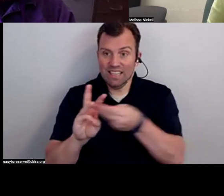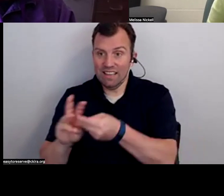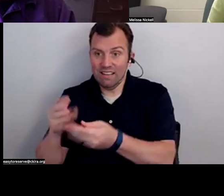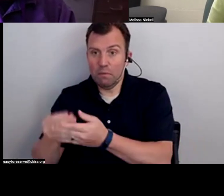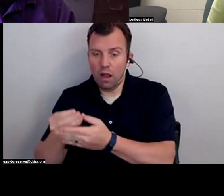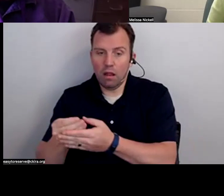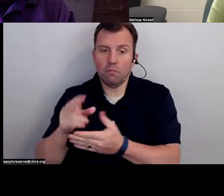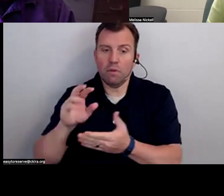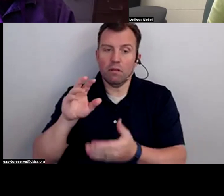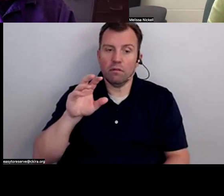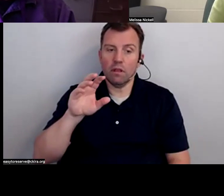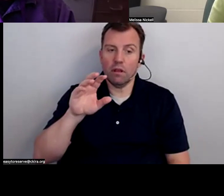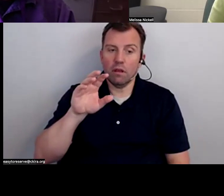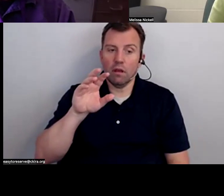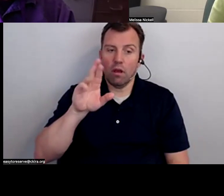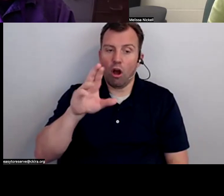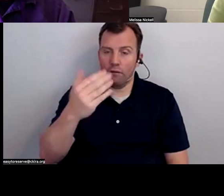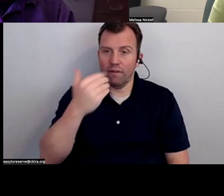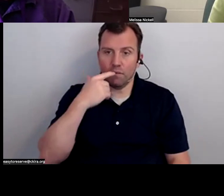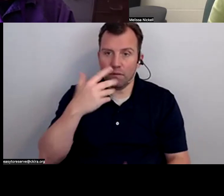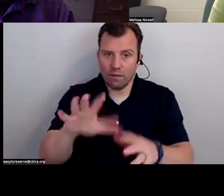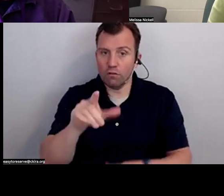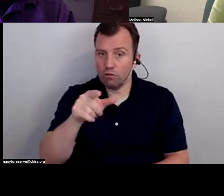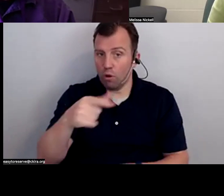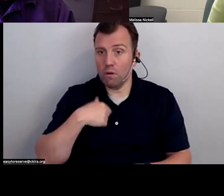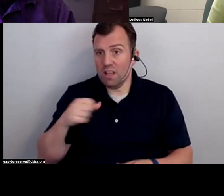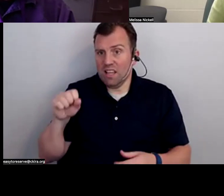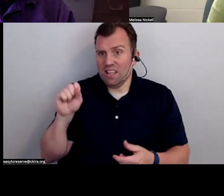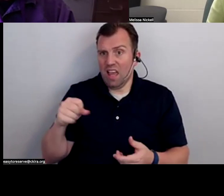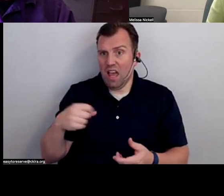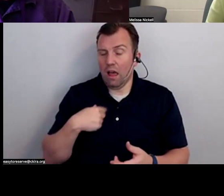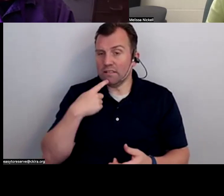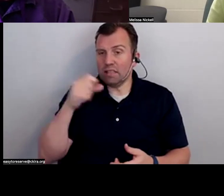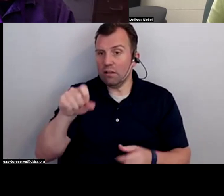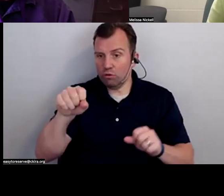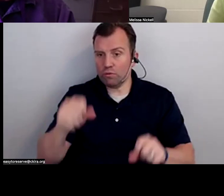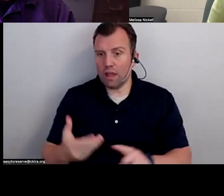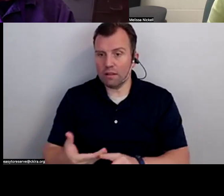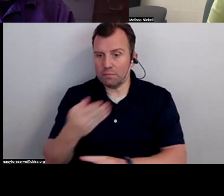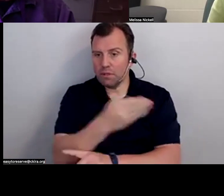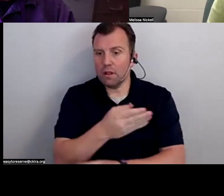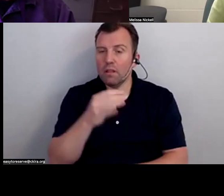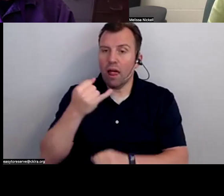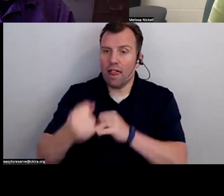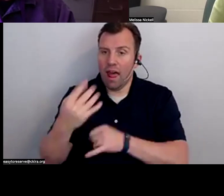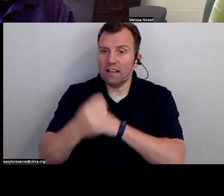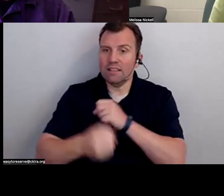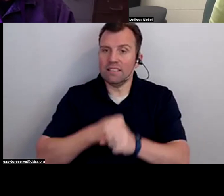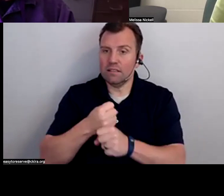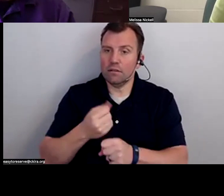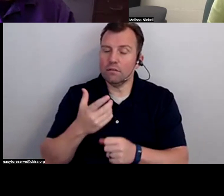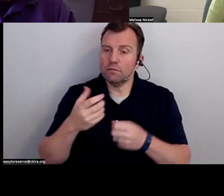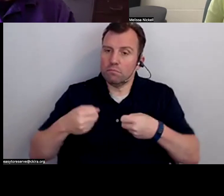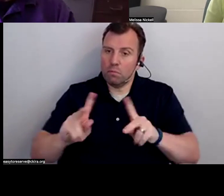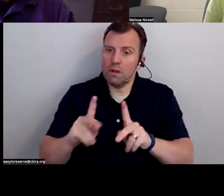end. So since you're in the last year of that grant, you should be eligible for an R16 submission. Last year is allowable. Yeah. The last year is